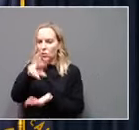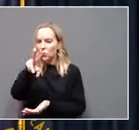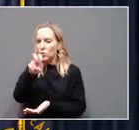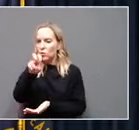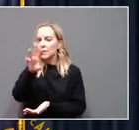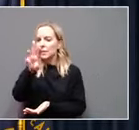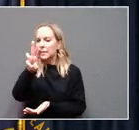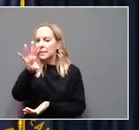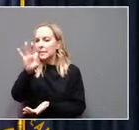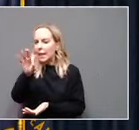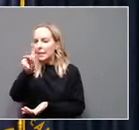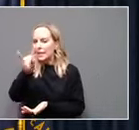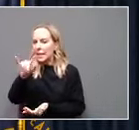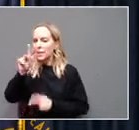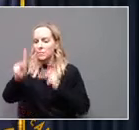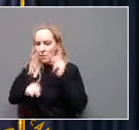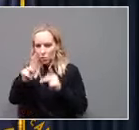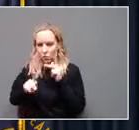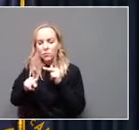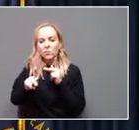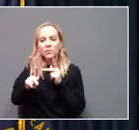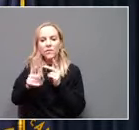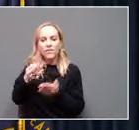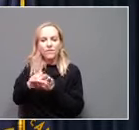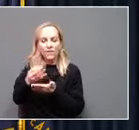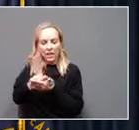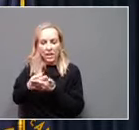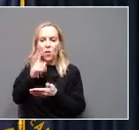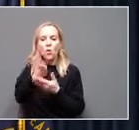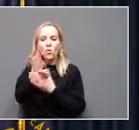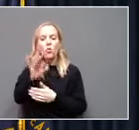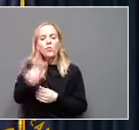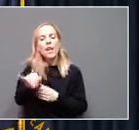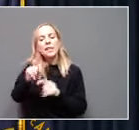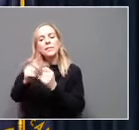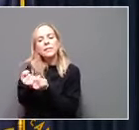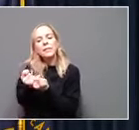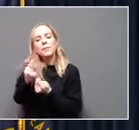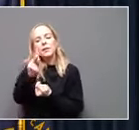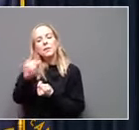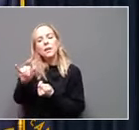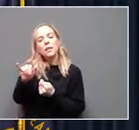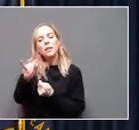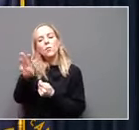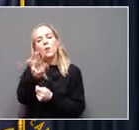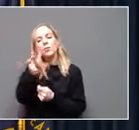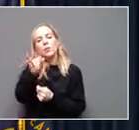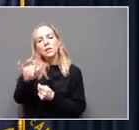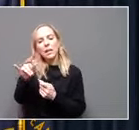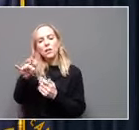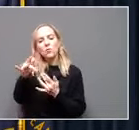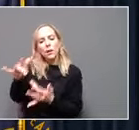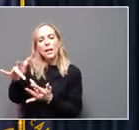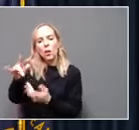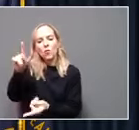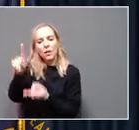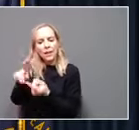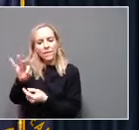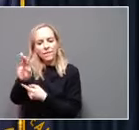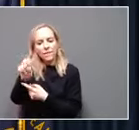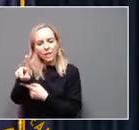6,269 Kentuckians through the Team Western Kentucky Tornado Relief Fund. That's helping 80 families with